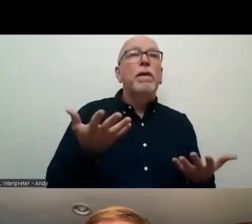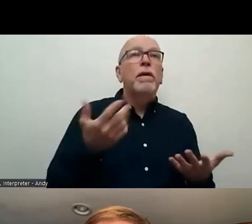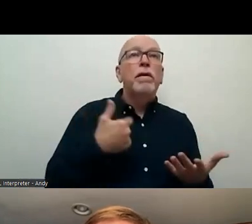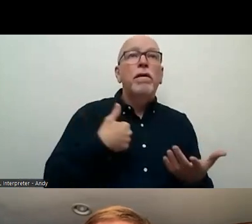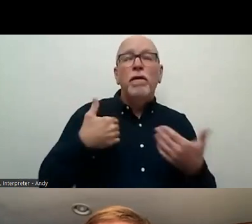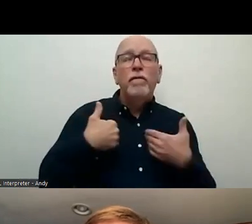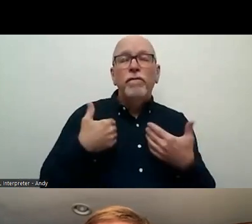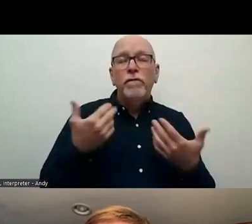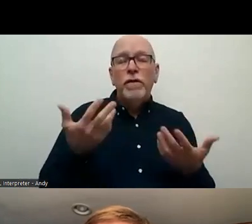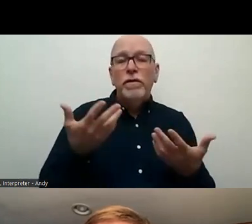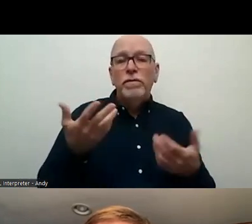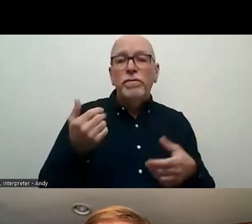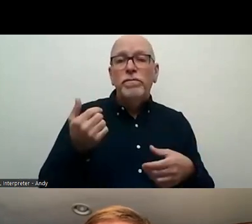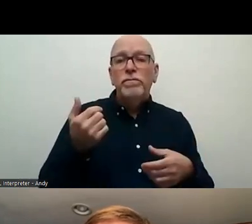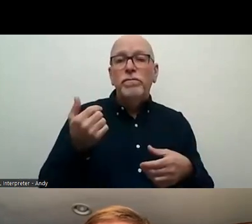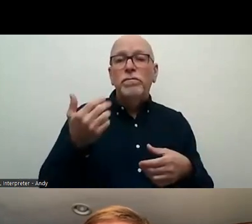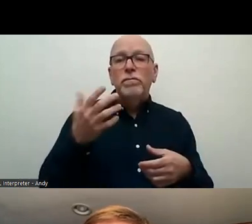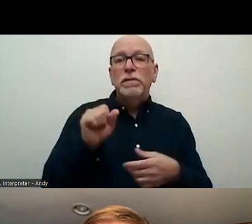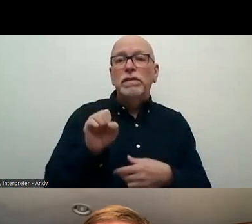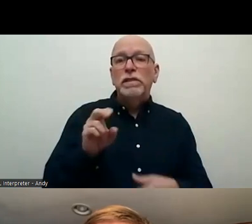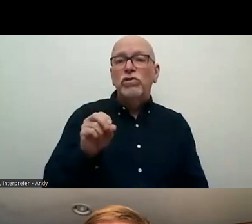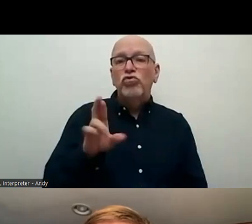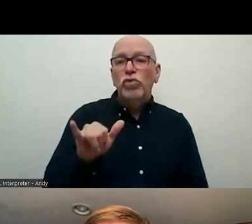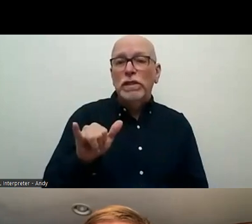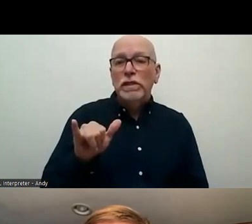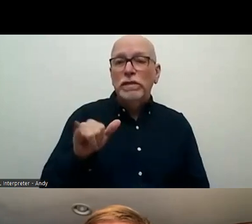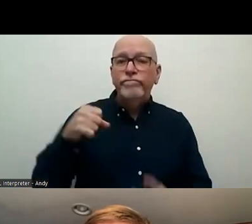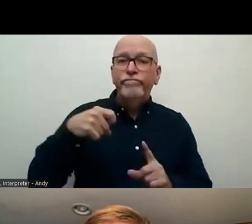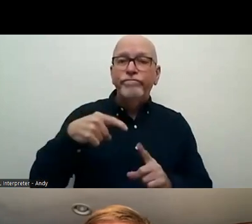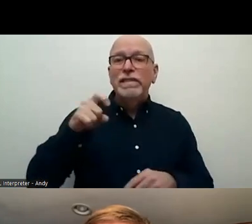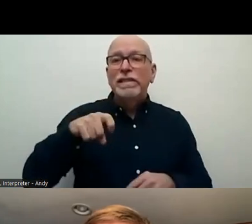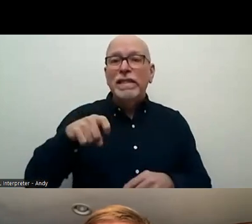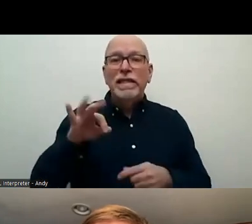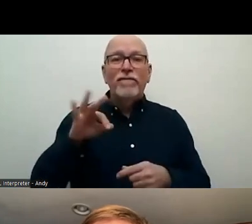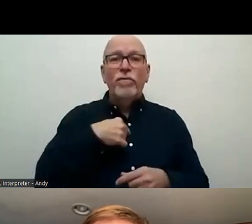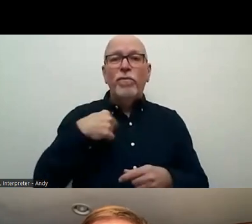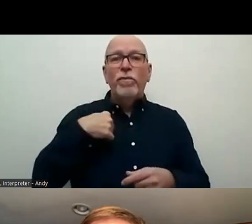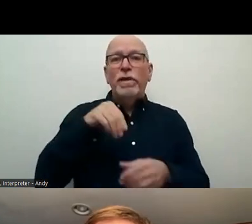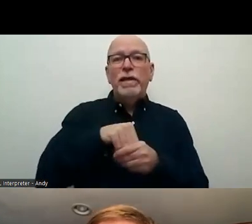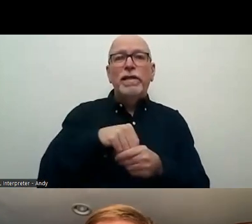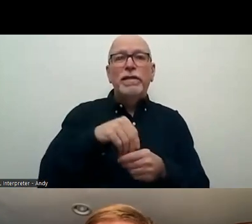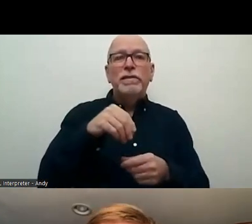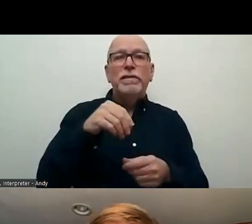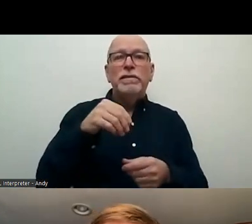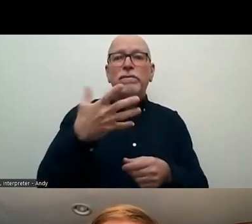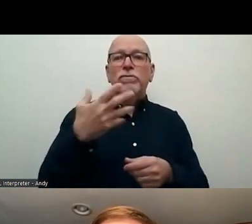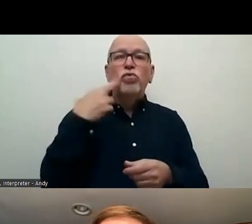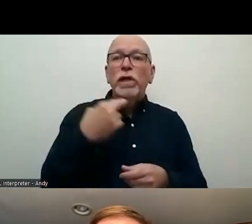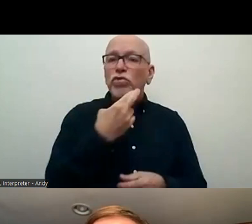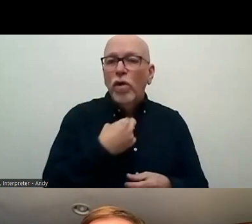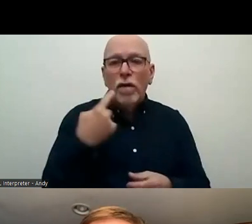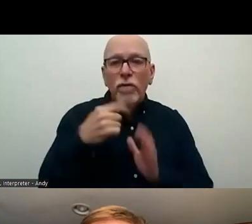a sensory need when we're in a restaurant